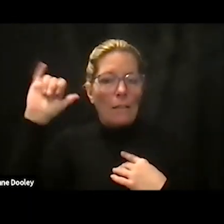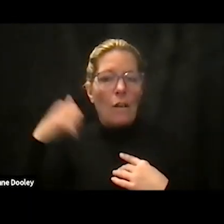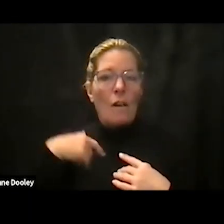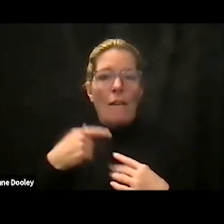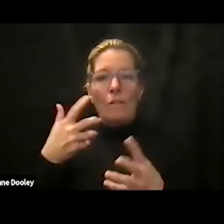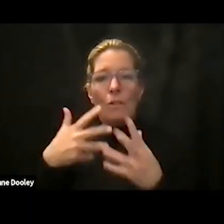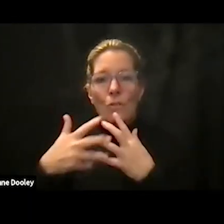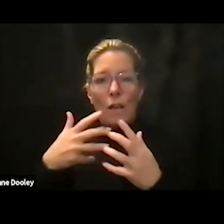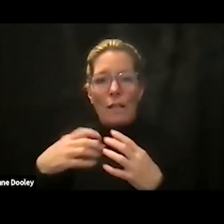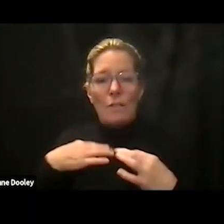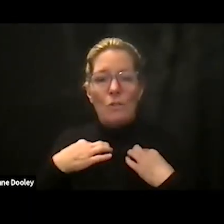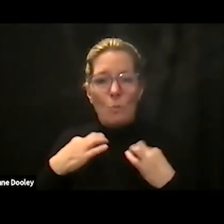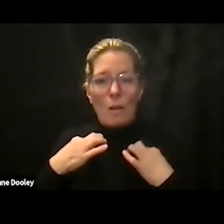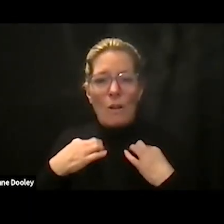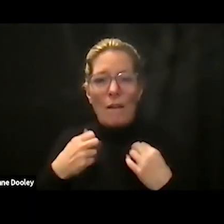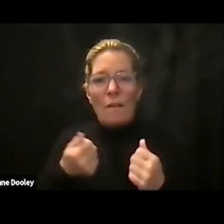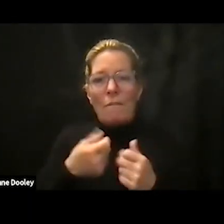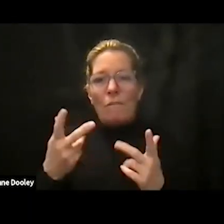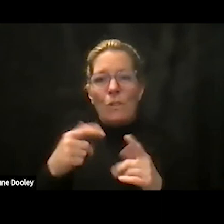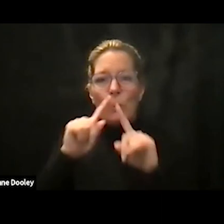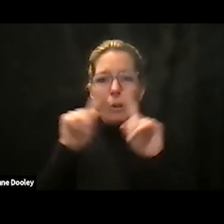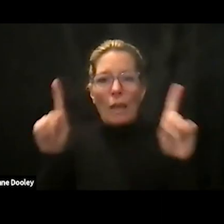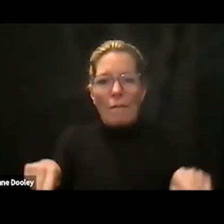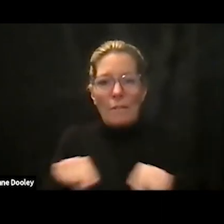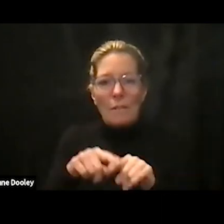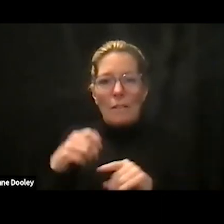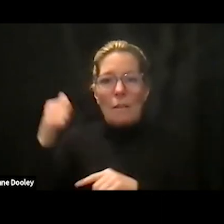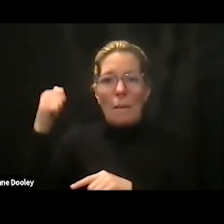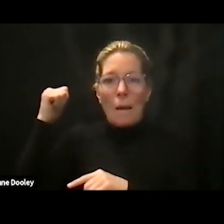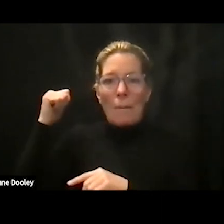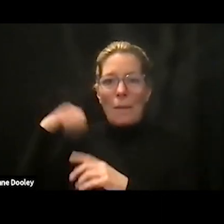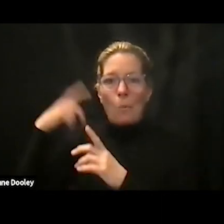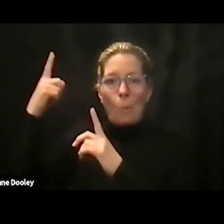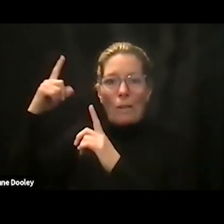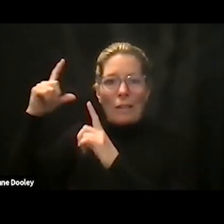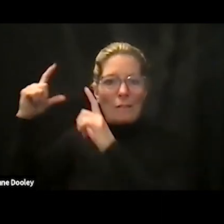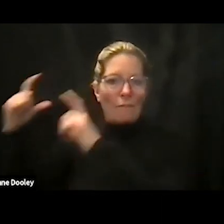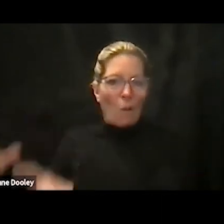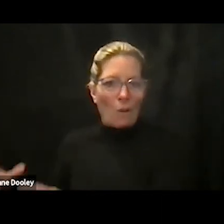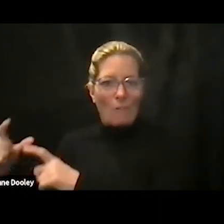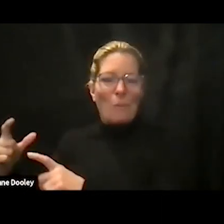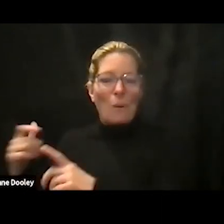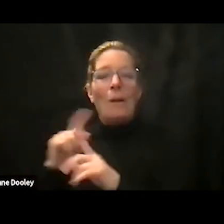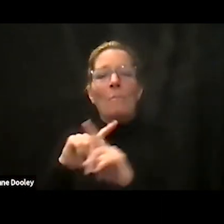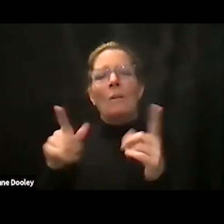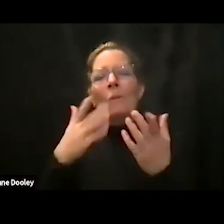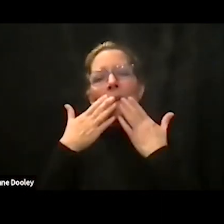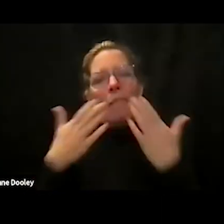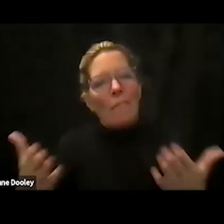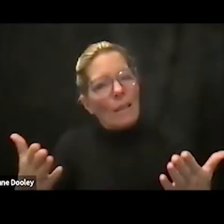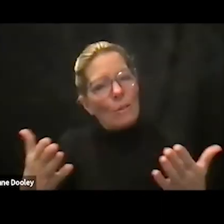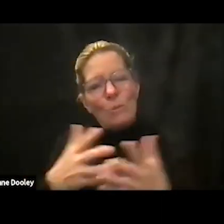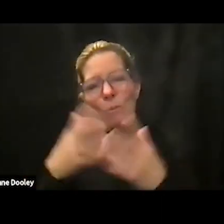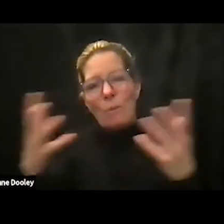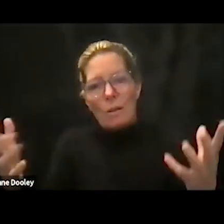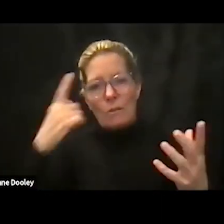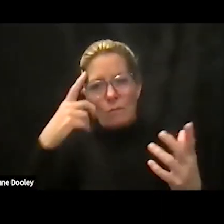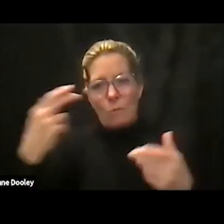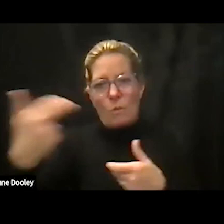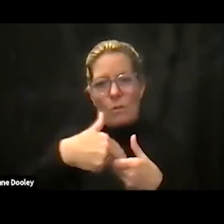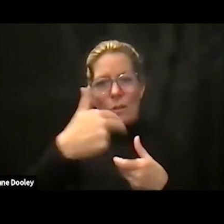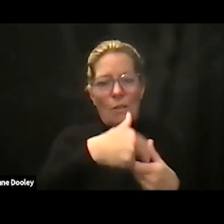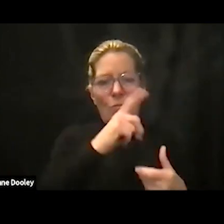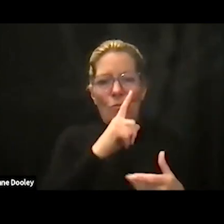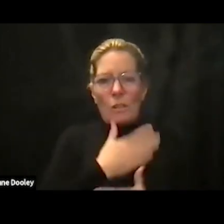have a couple of canvases behind me, one which has fallen off the wall. We just wanted to thank you guys all so much for joining us tonight. It was such